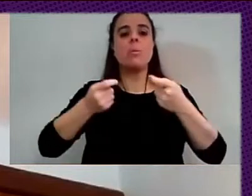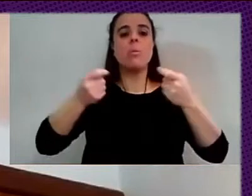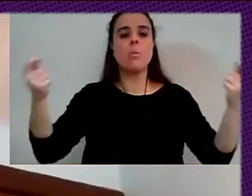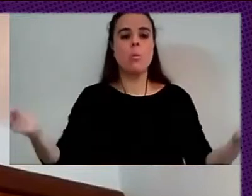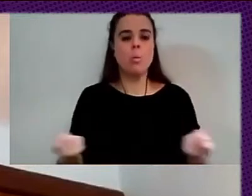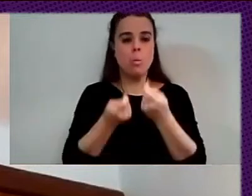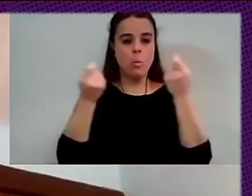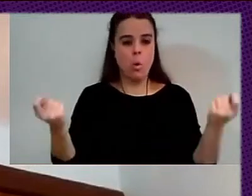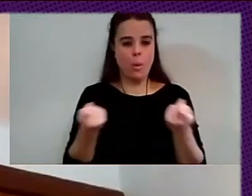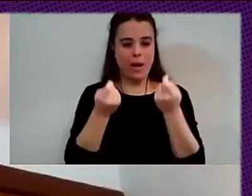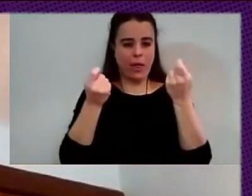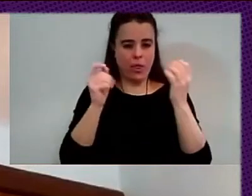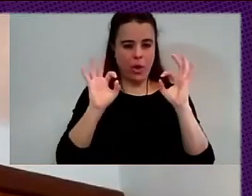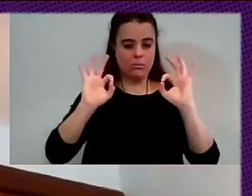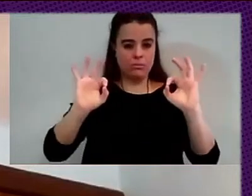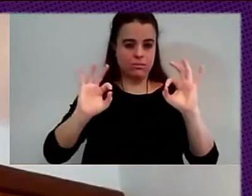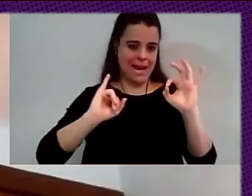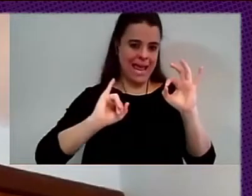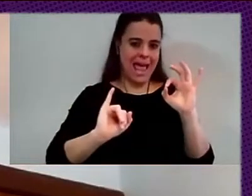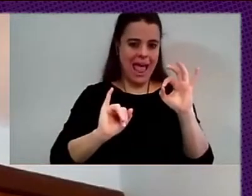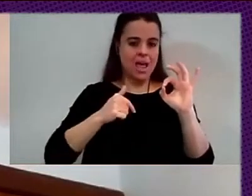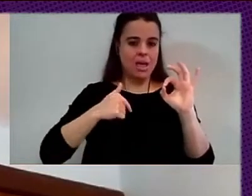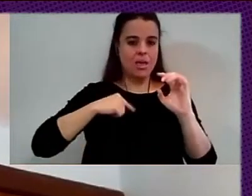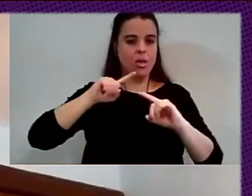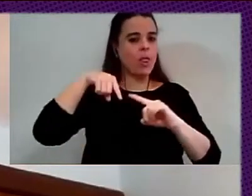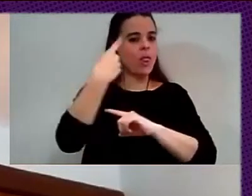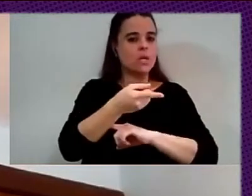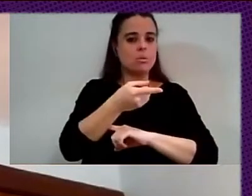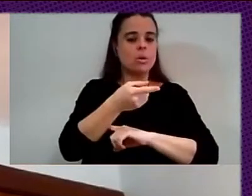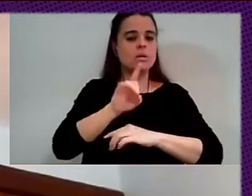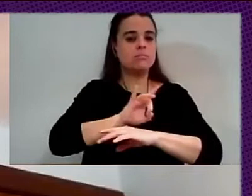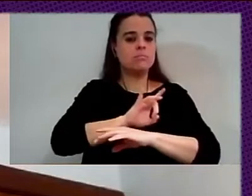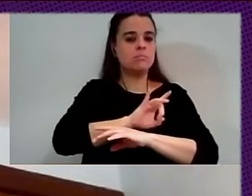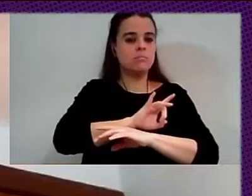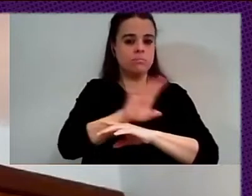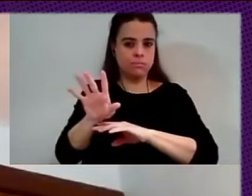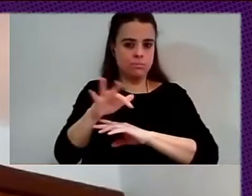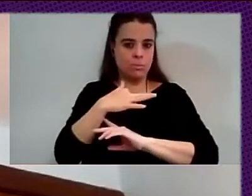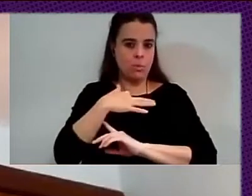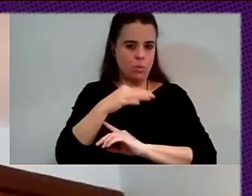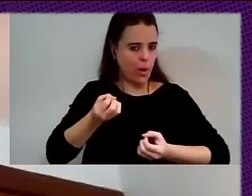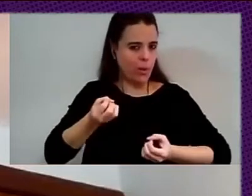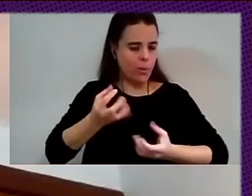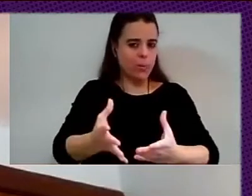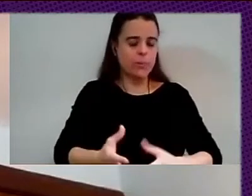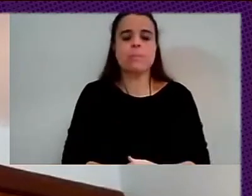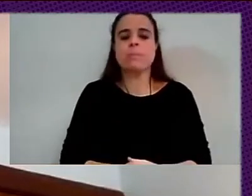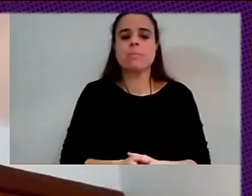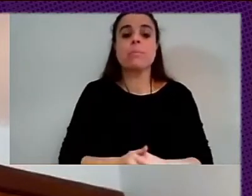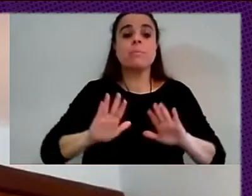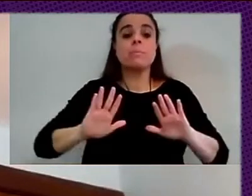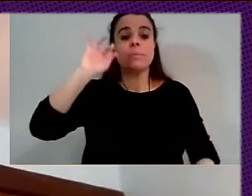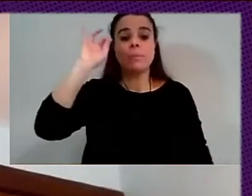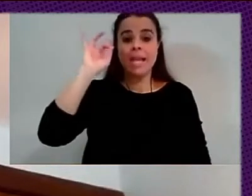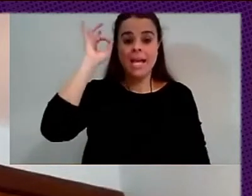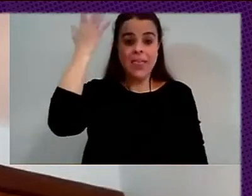details. But the idea here is that we, so the idea of alleviating poverty, the dominant